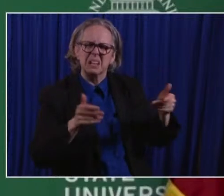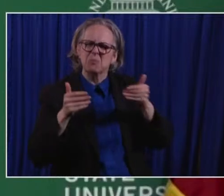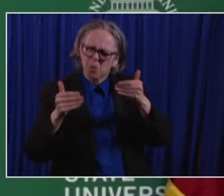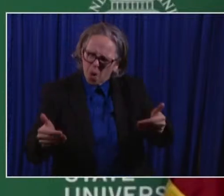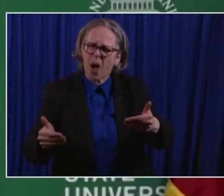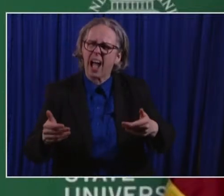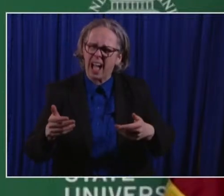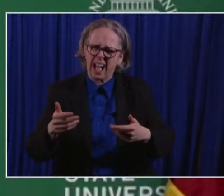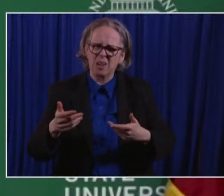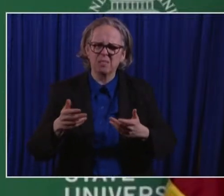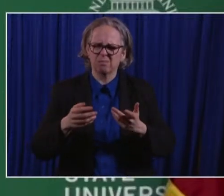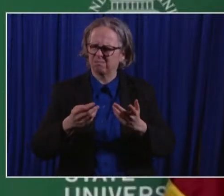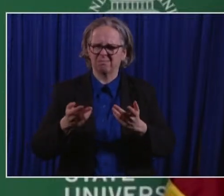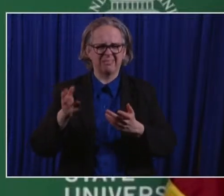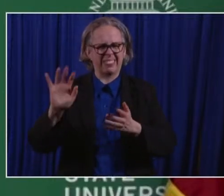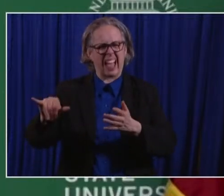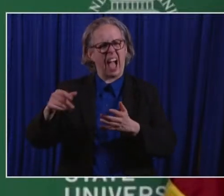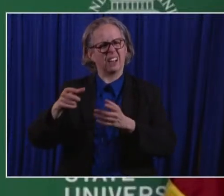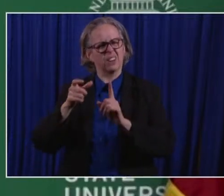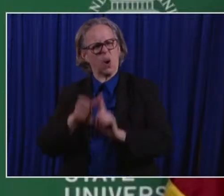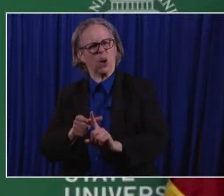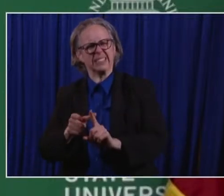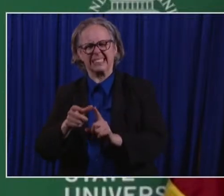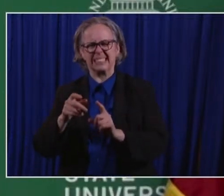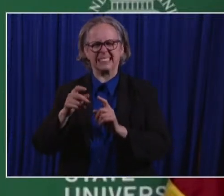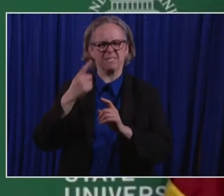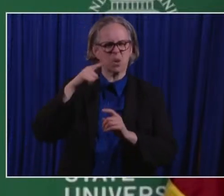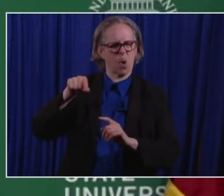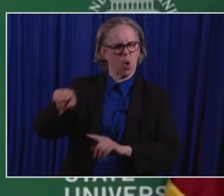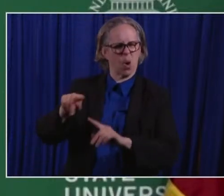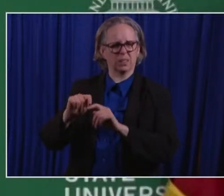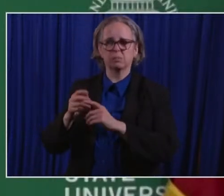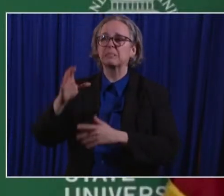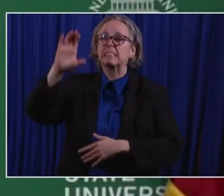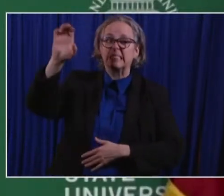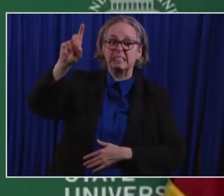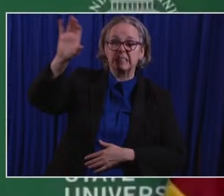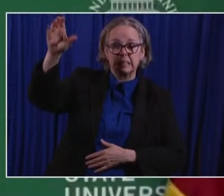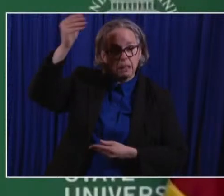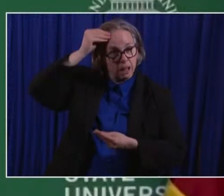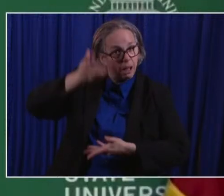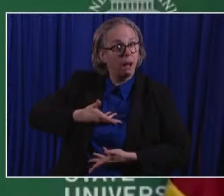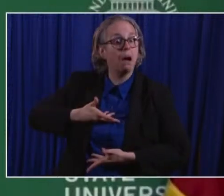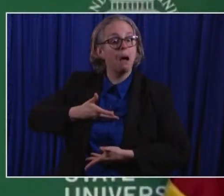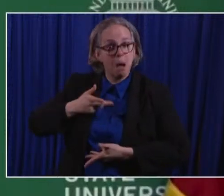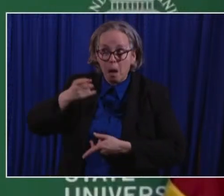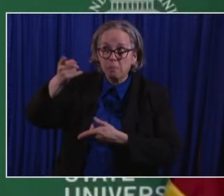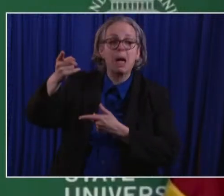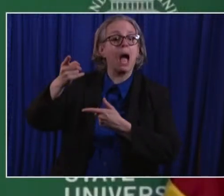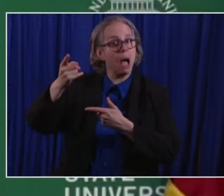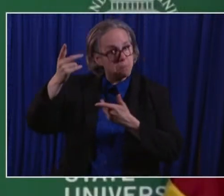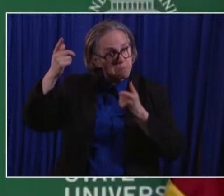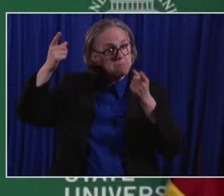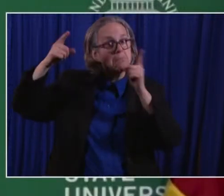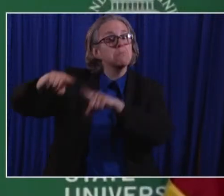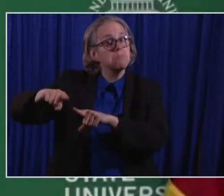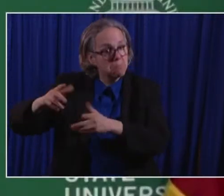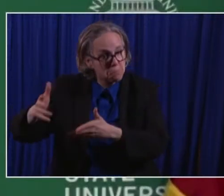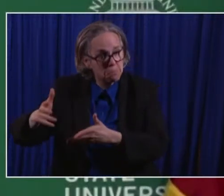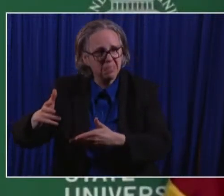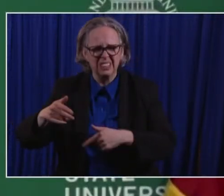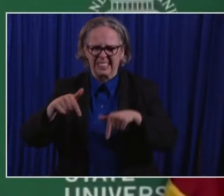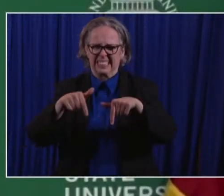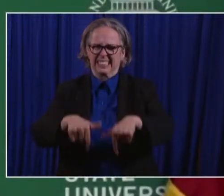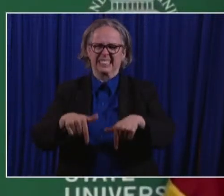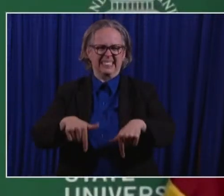We are informed by what the CD says, but ultimately this is the decision that has to be made for Ohioans and